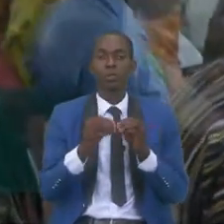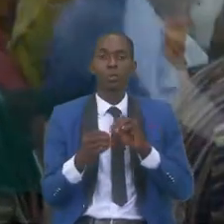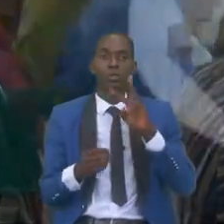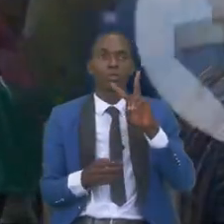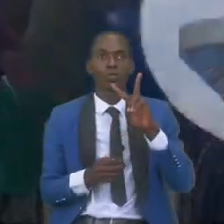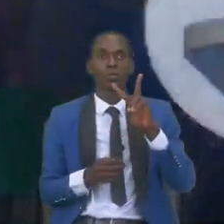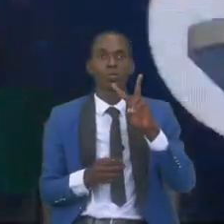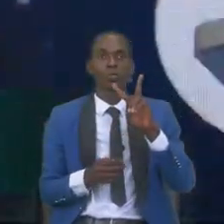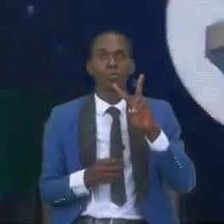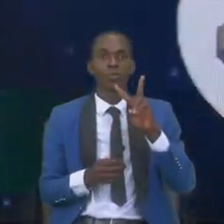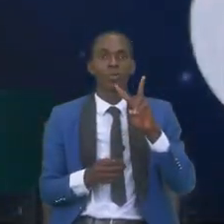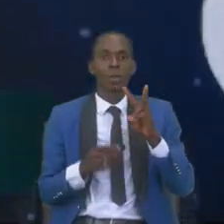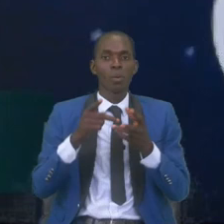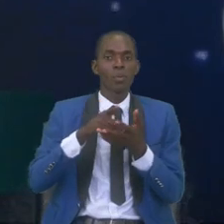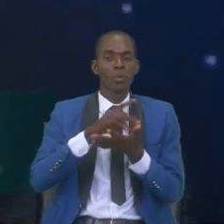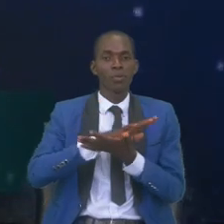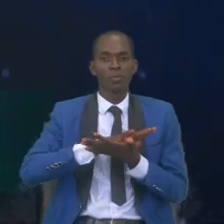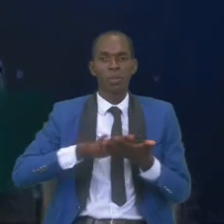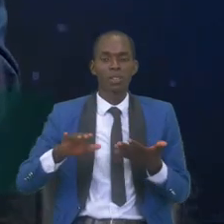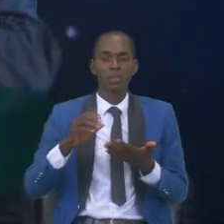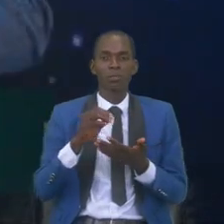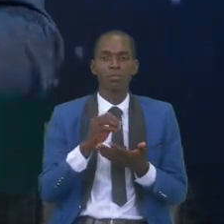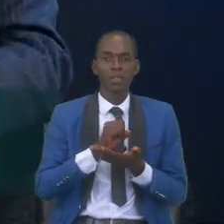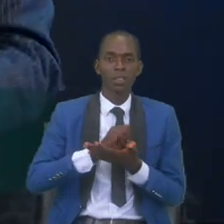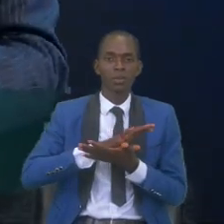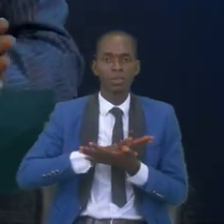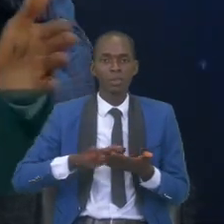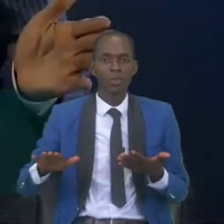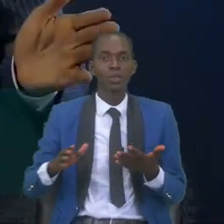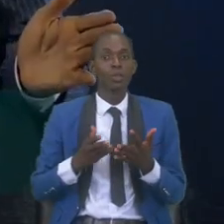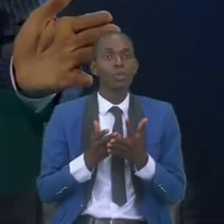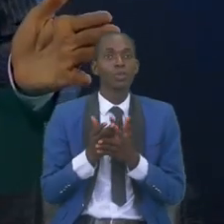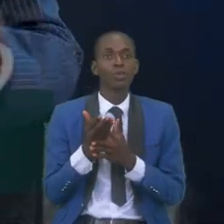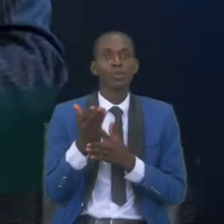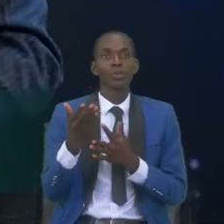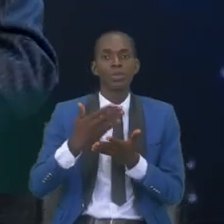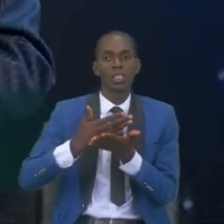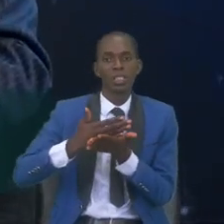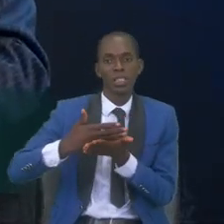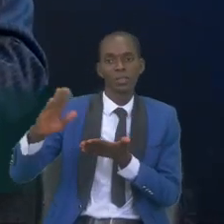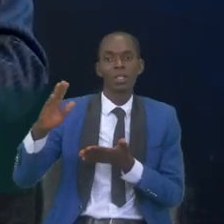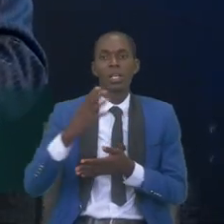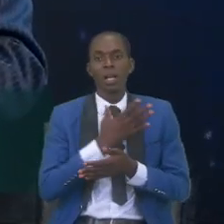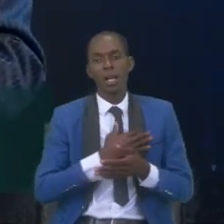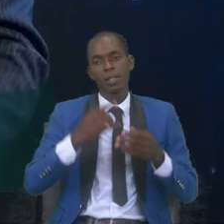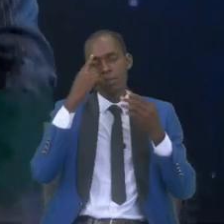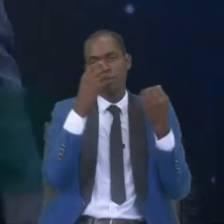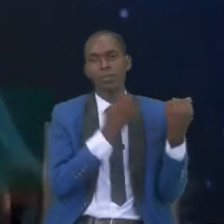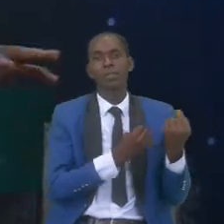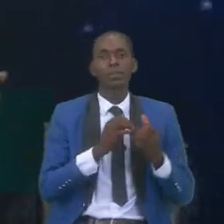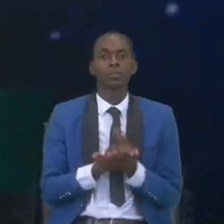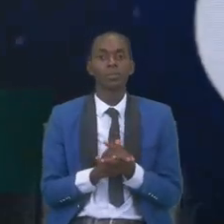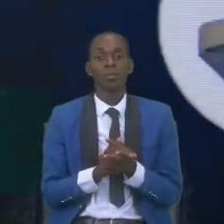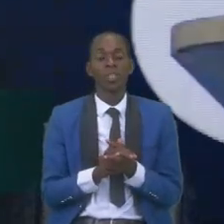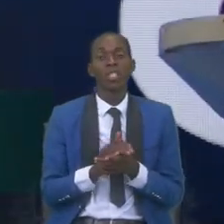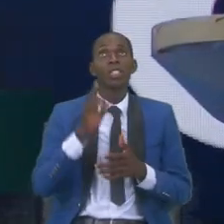is purifying sanctification through renunciation and faith. He wants us to